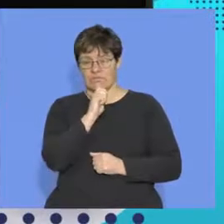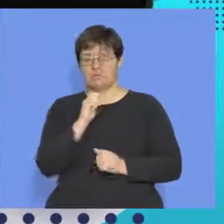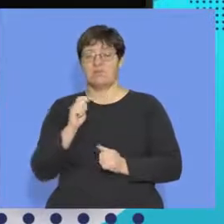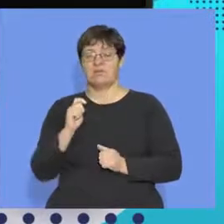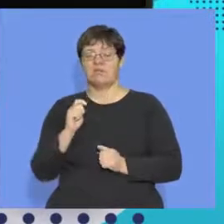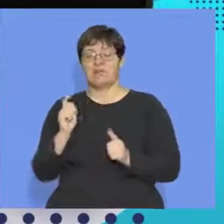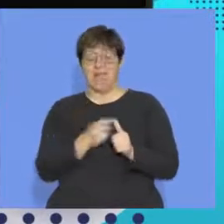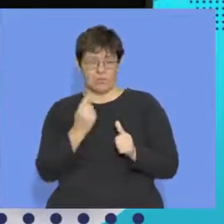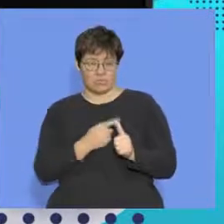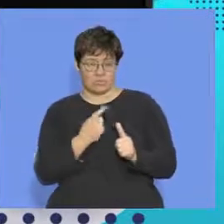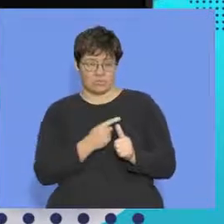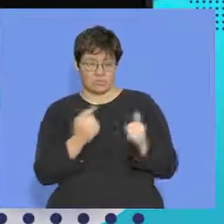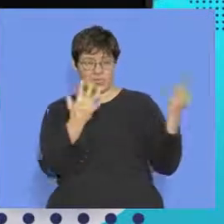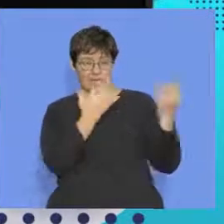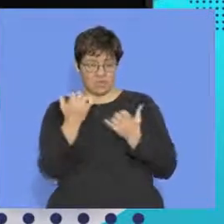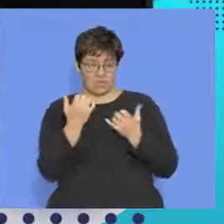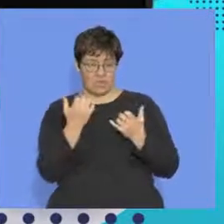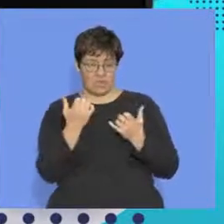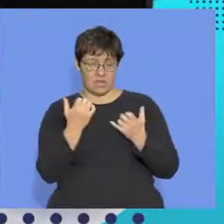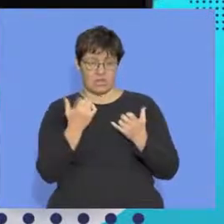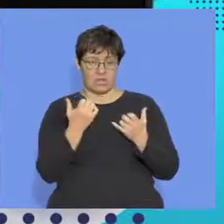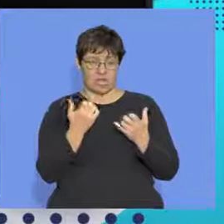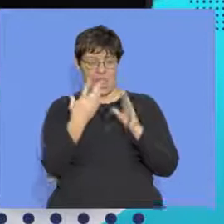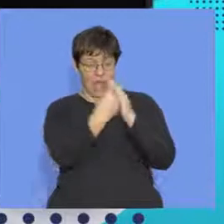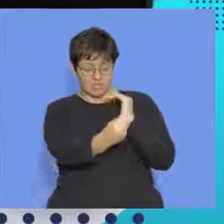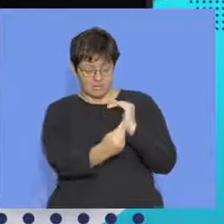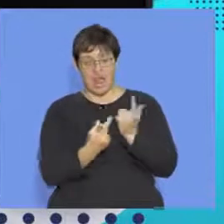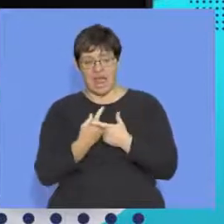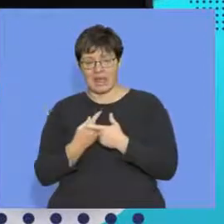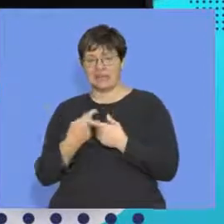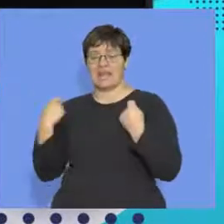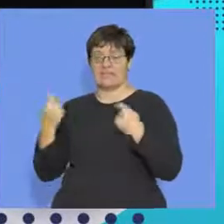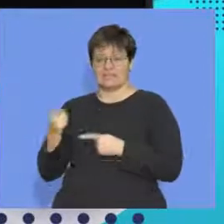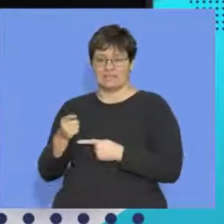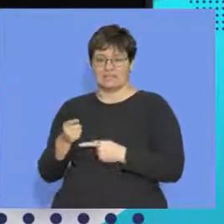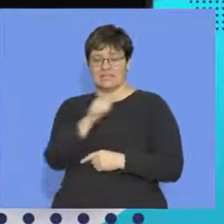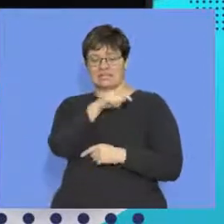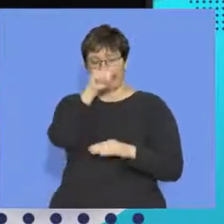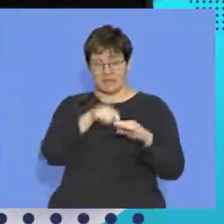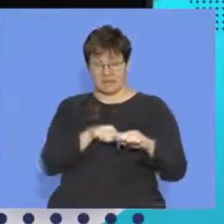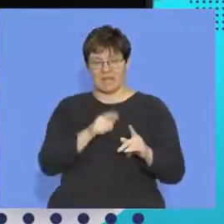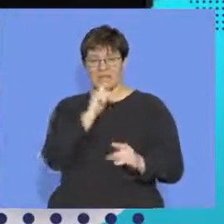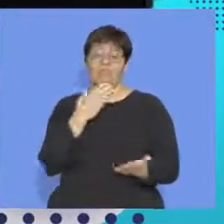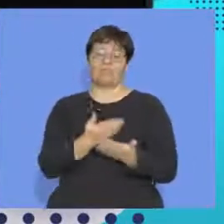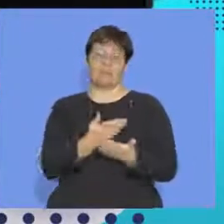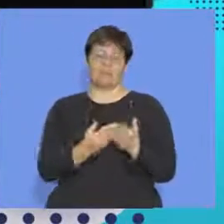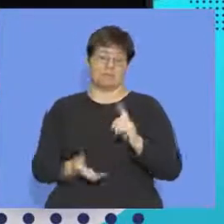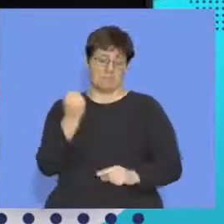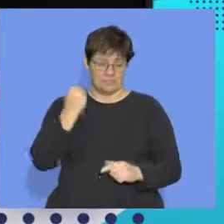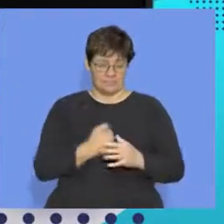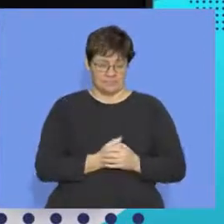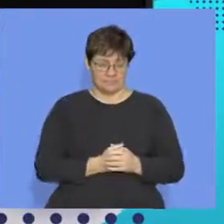our counting to calculate our event and an outcome, and able to divide both and calculate the